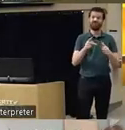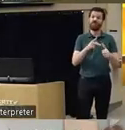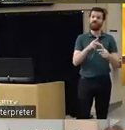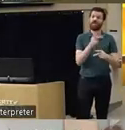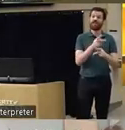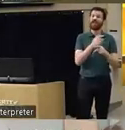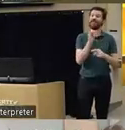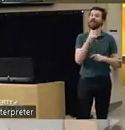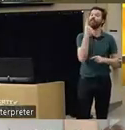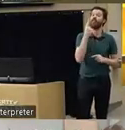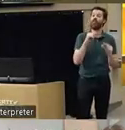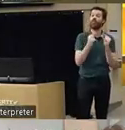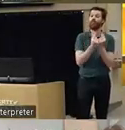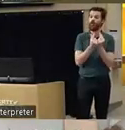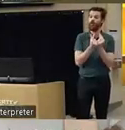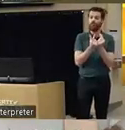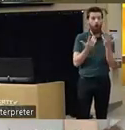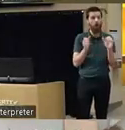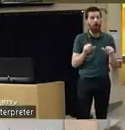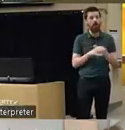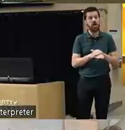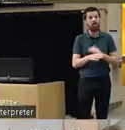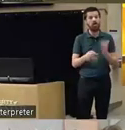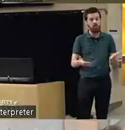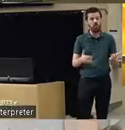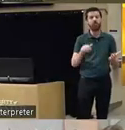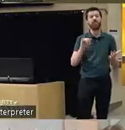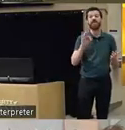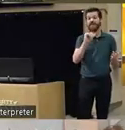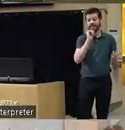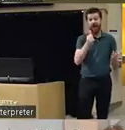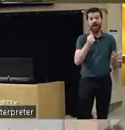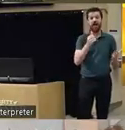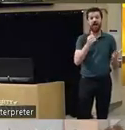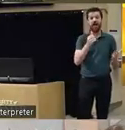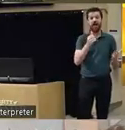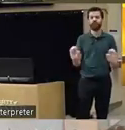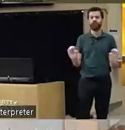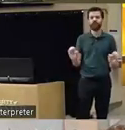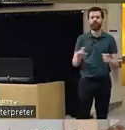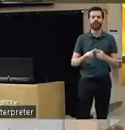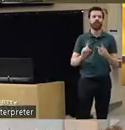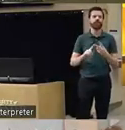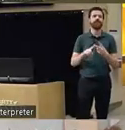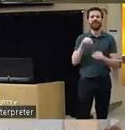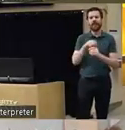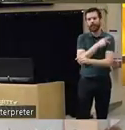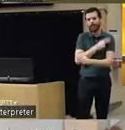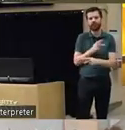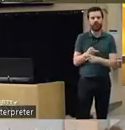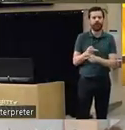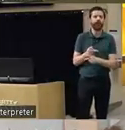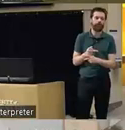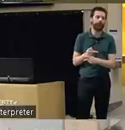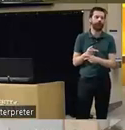the one group that is really accessible. And otherwise we're looking at emergency care or inpatient care. And